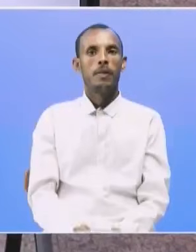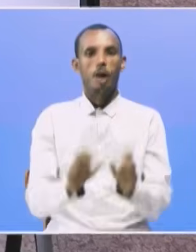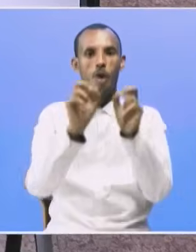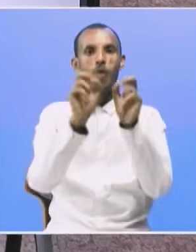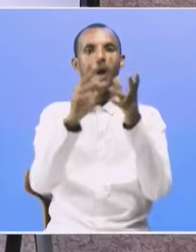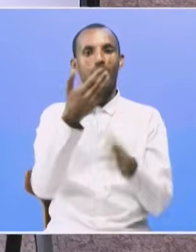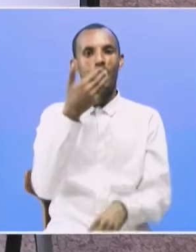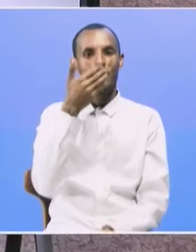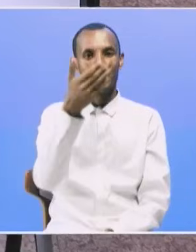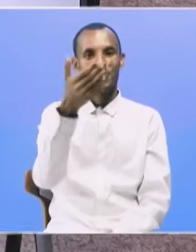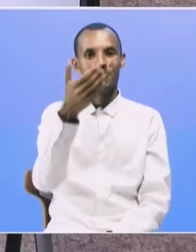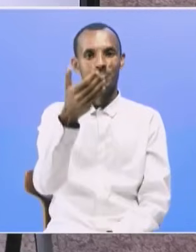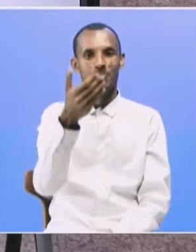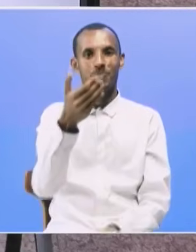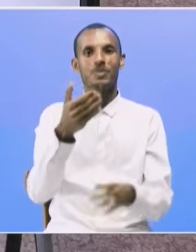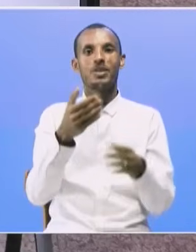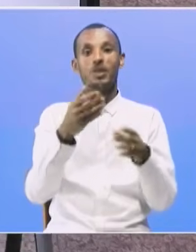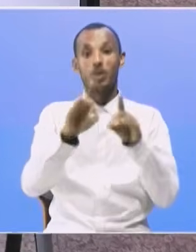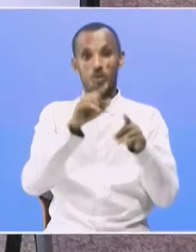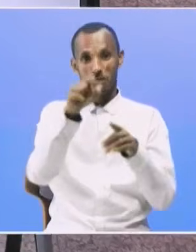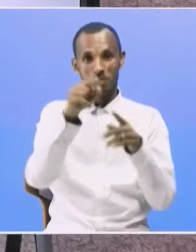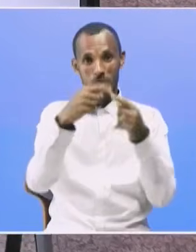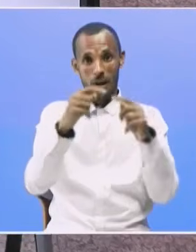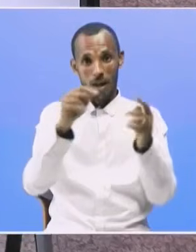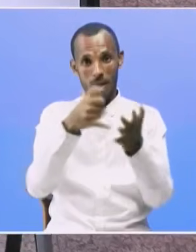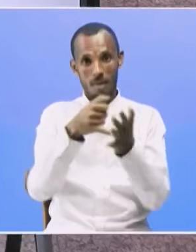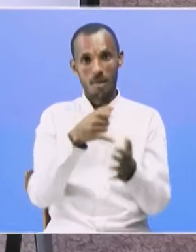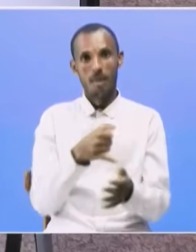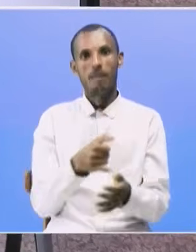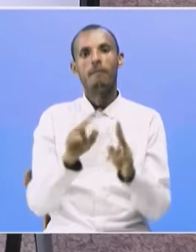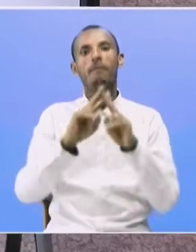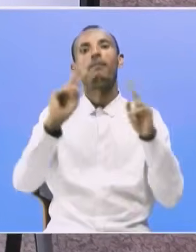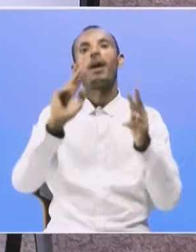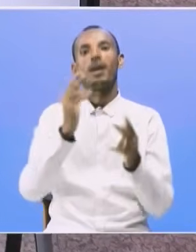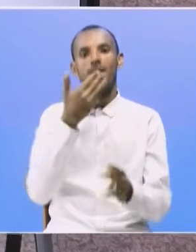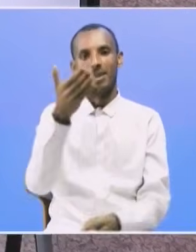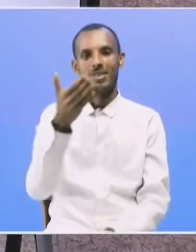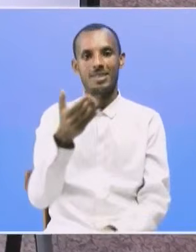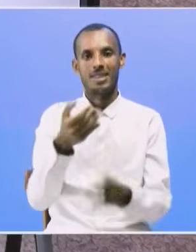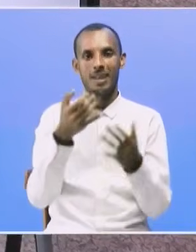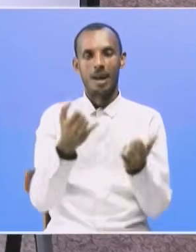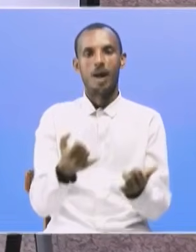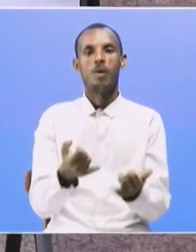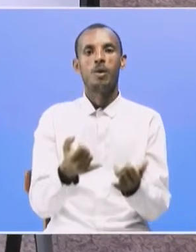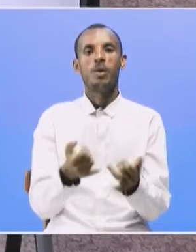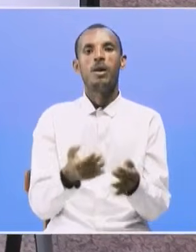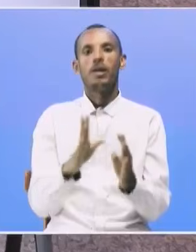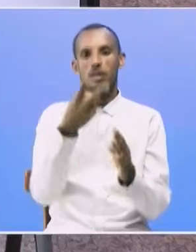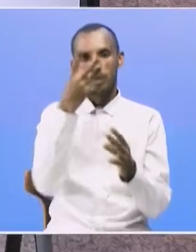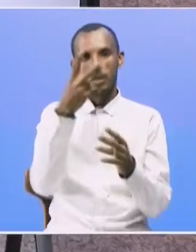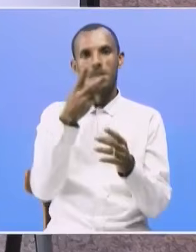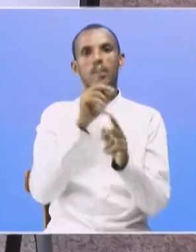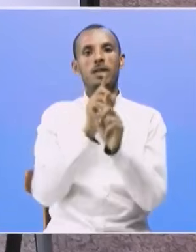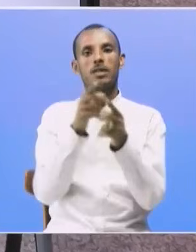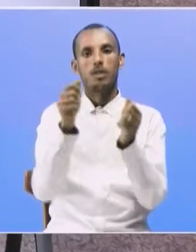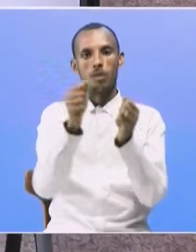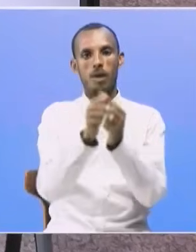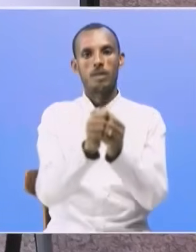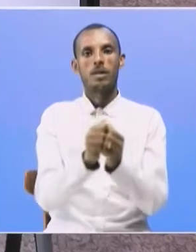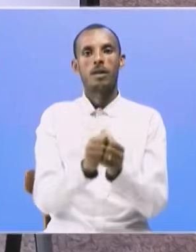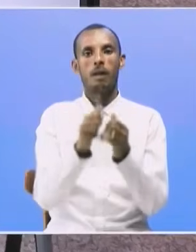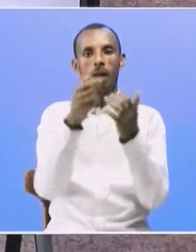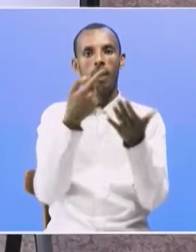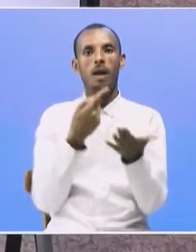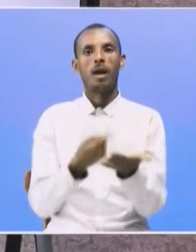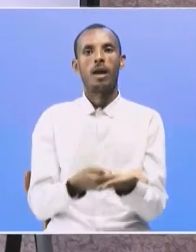Okay, good. Have you tried the question? Very nice. Now let's see the answer together.